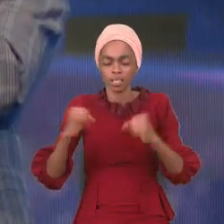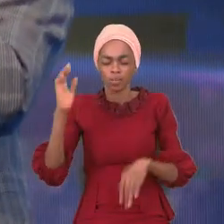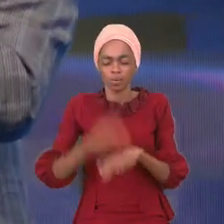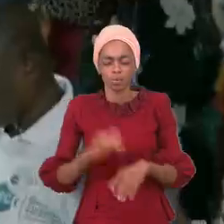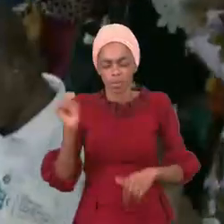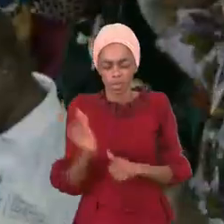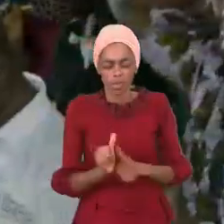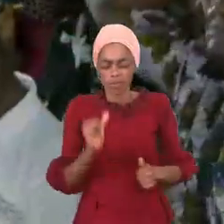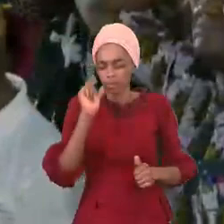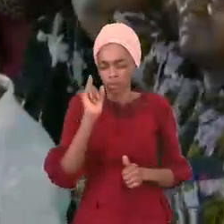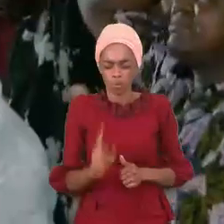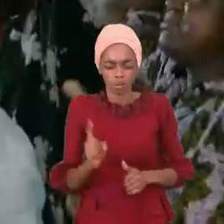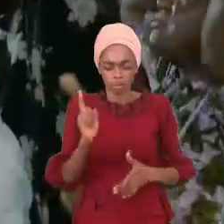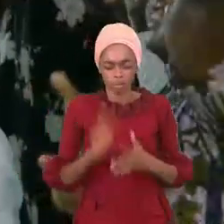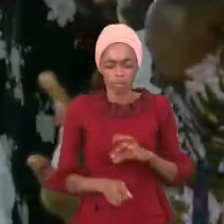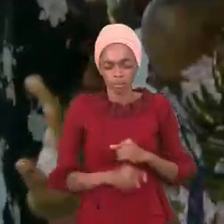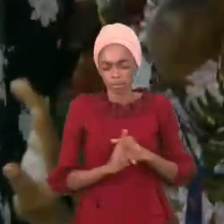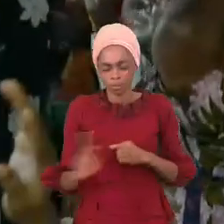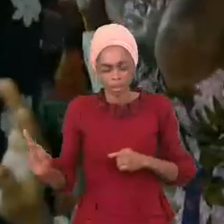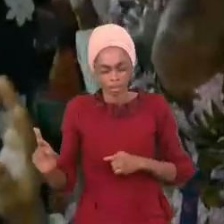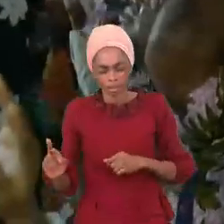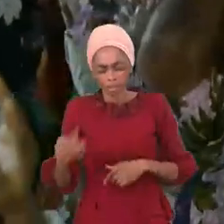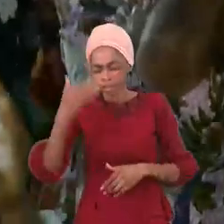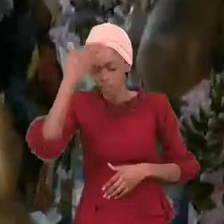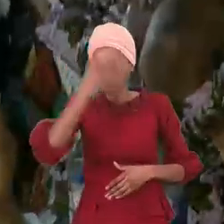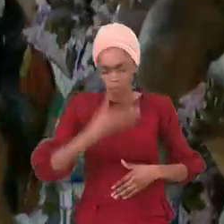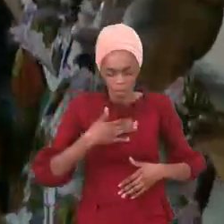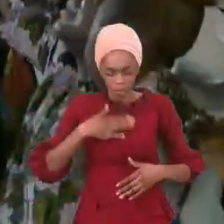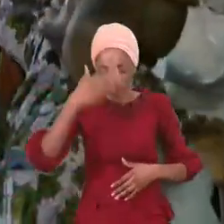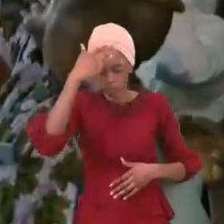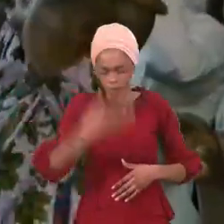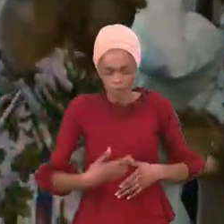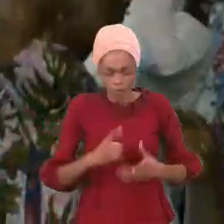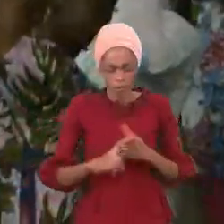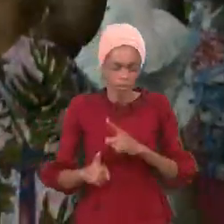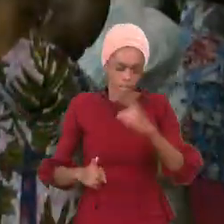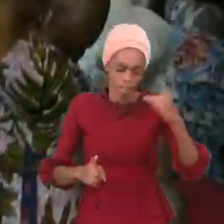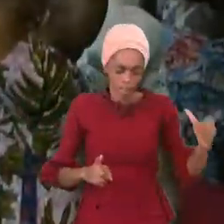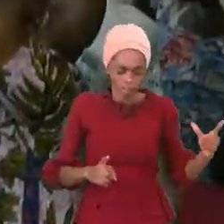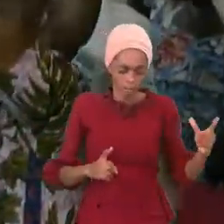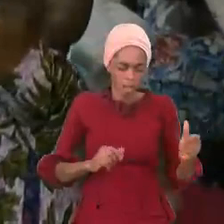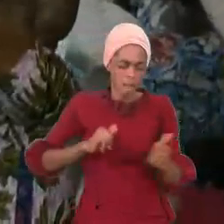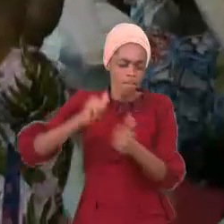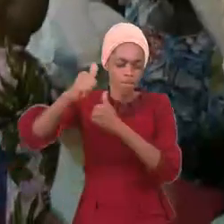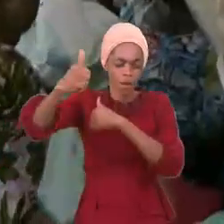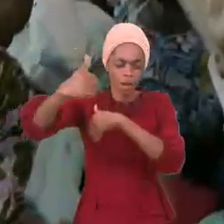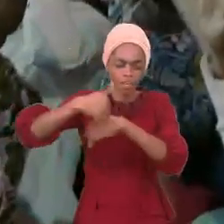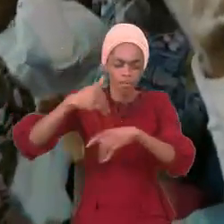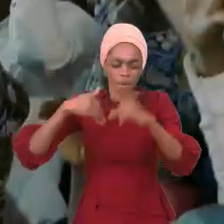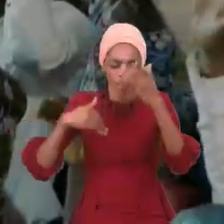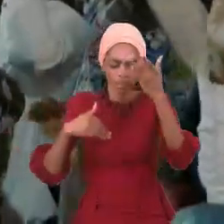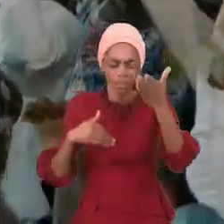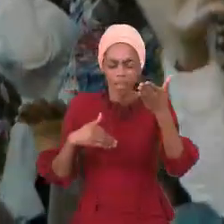everyone. To my right, in my front, to the left, far at the back,